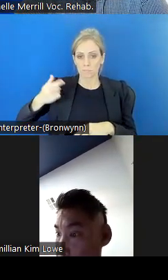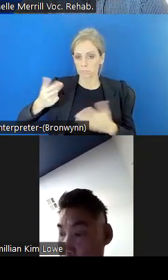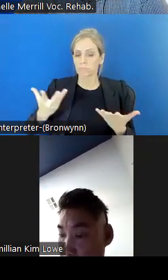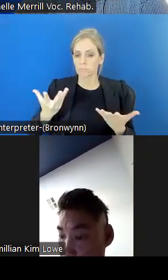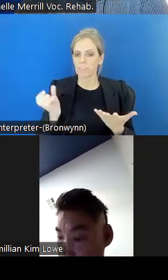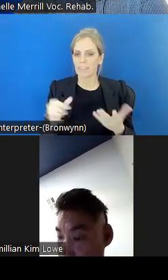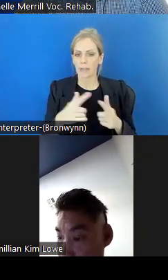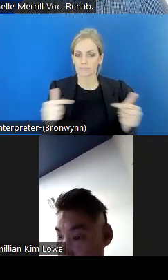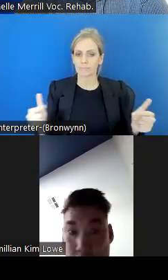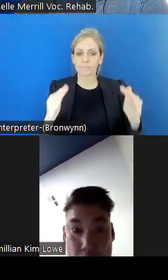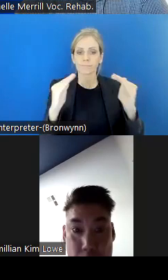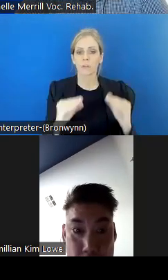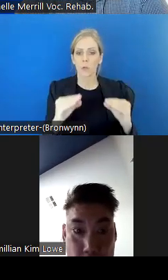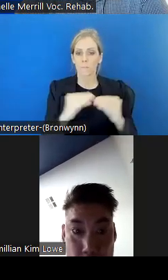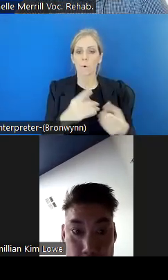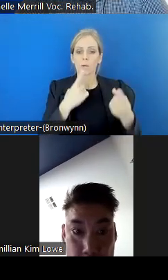Here's some more success stories.